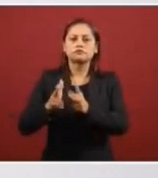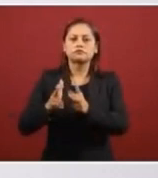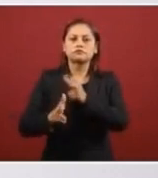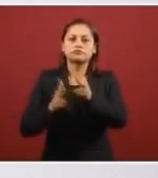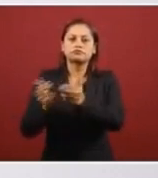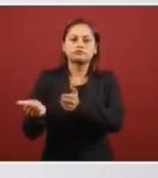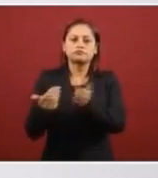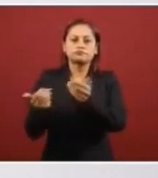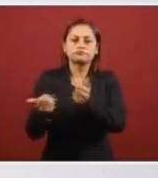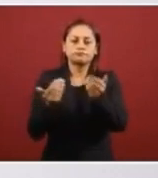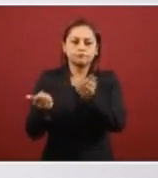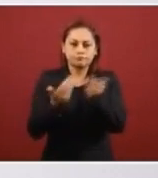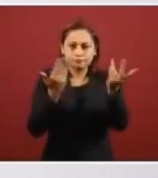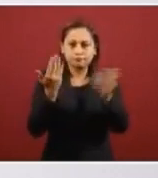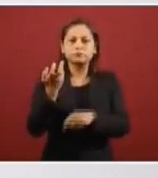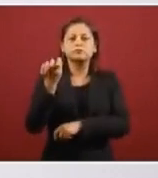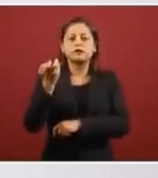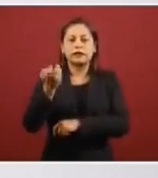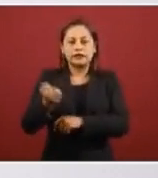great